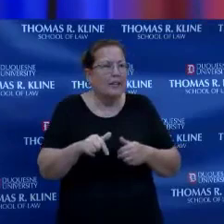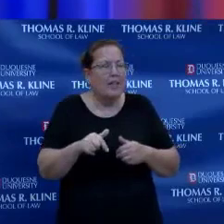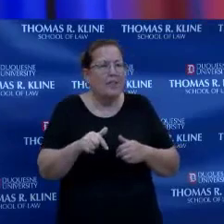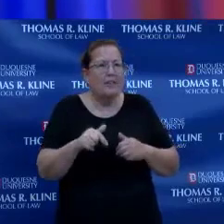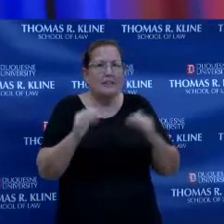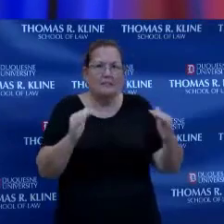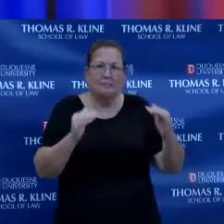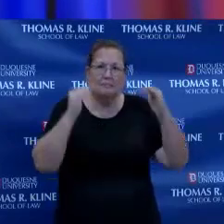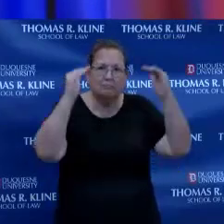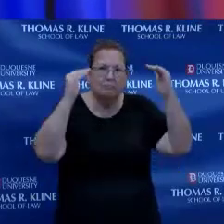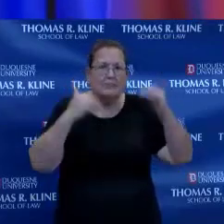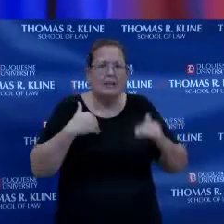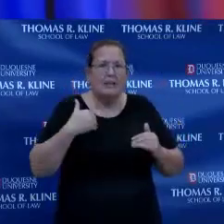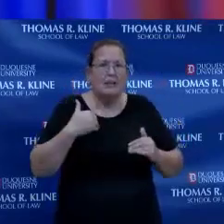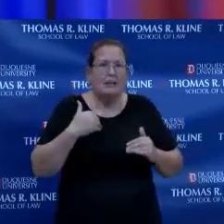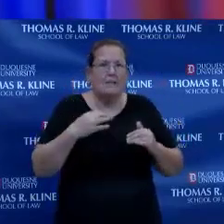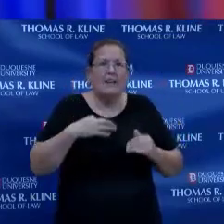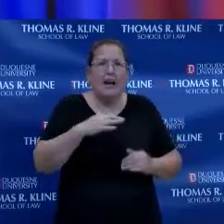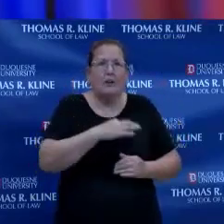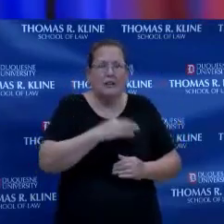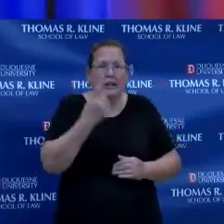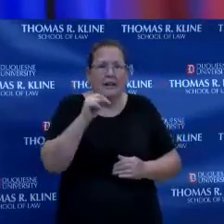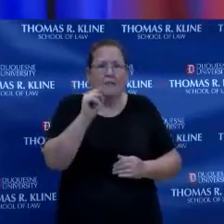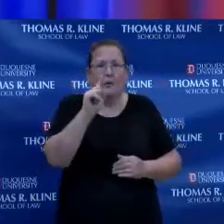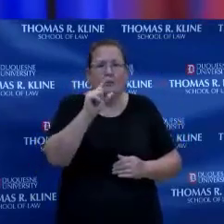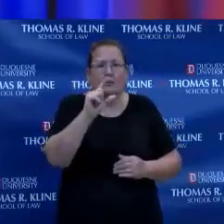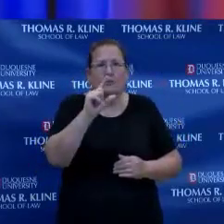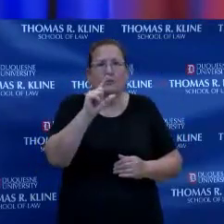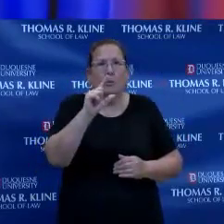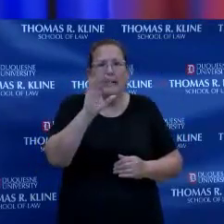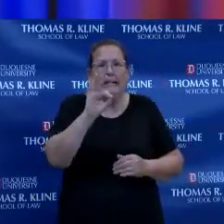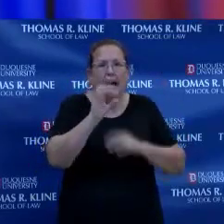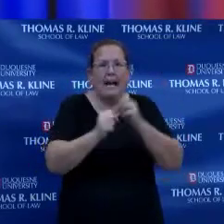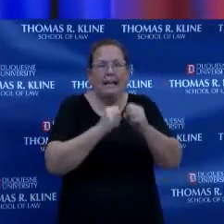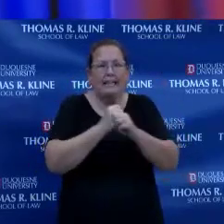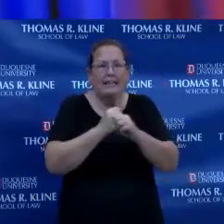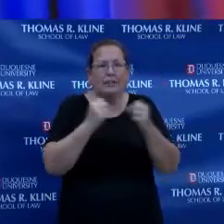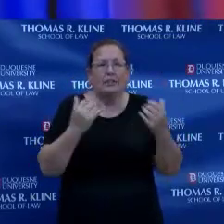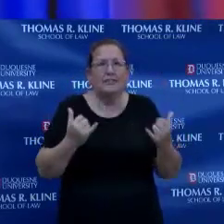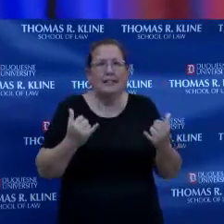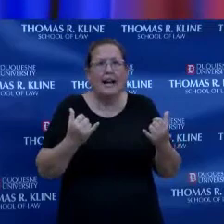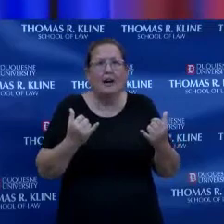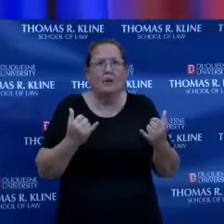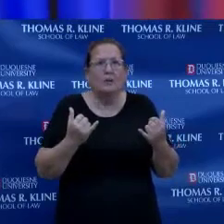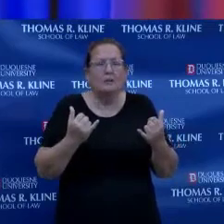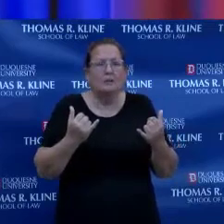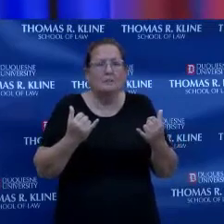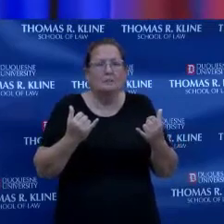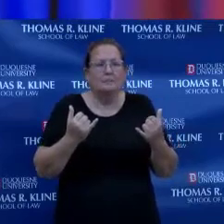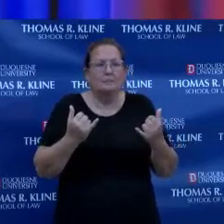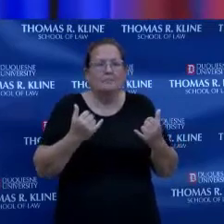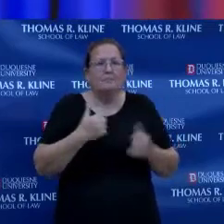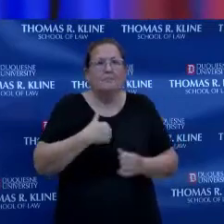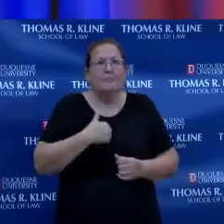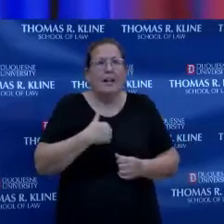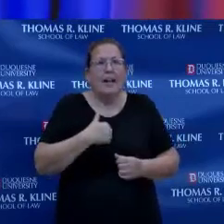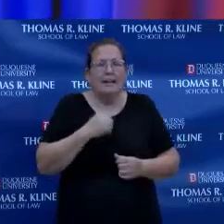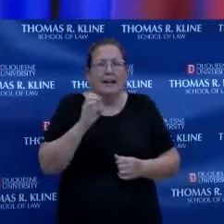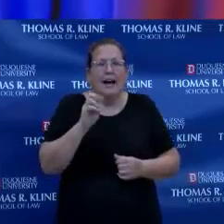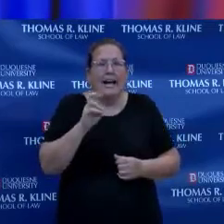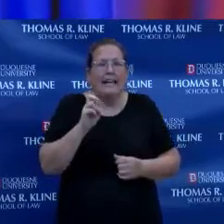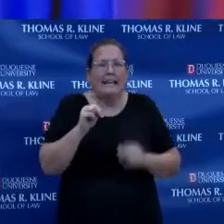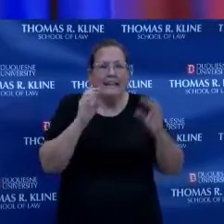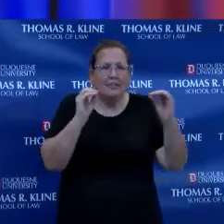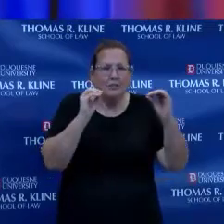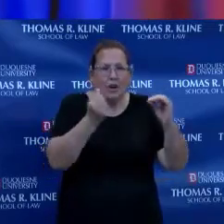this faculty for 29 years now, seven of them as dean before taking on this current role. And I've even taught a few of